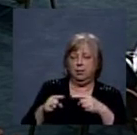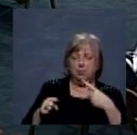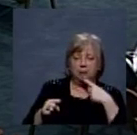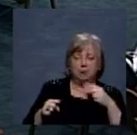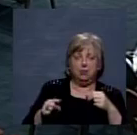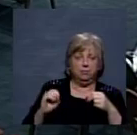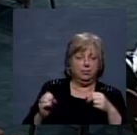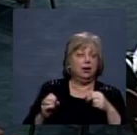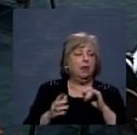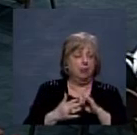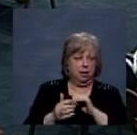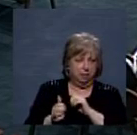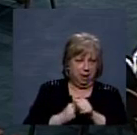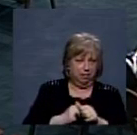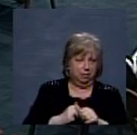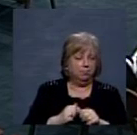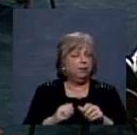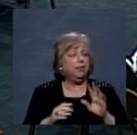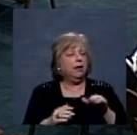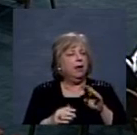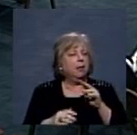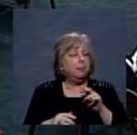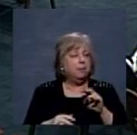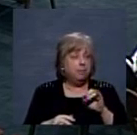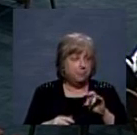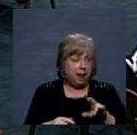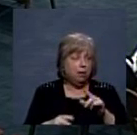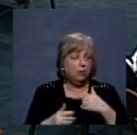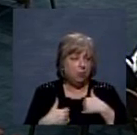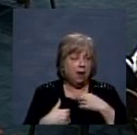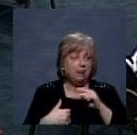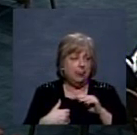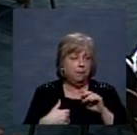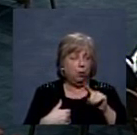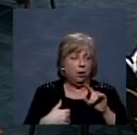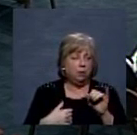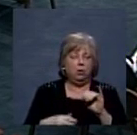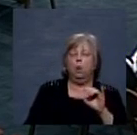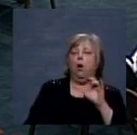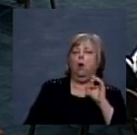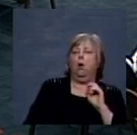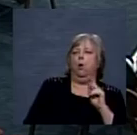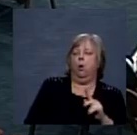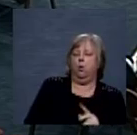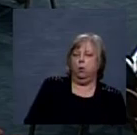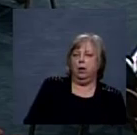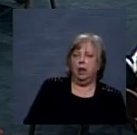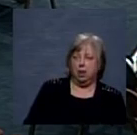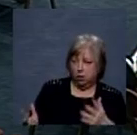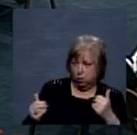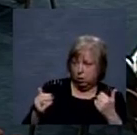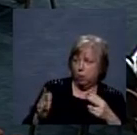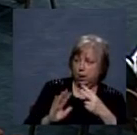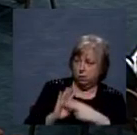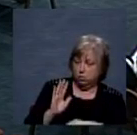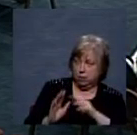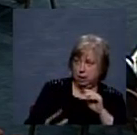The emergency clause is also passed. Mayor, you have M1 as well. Okay. You want to go ahead and read